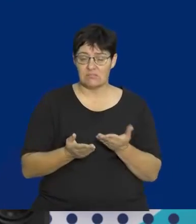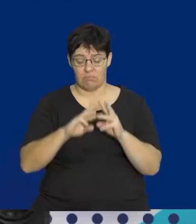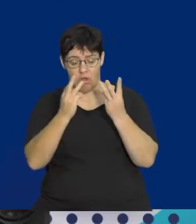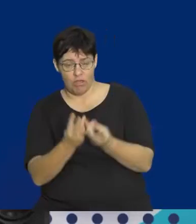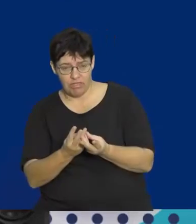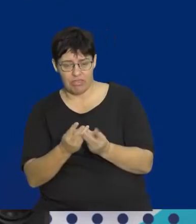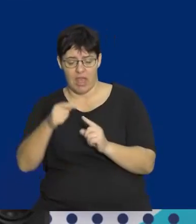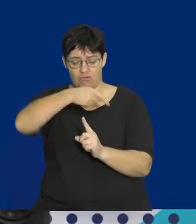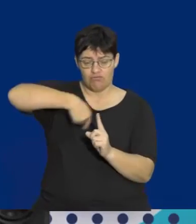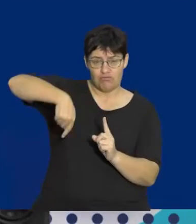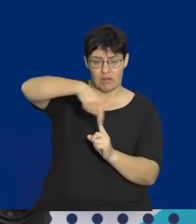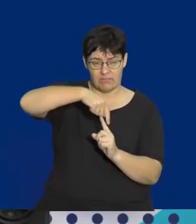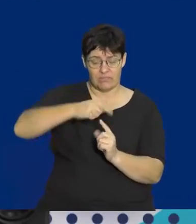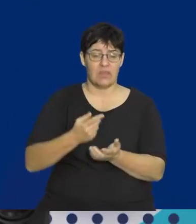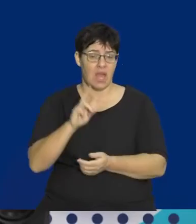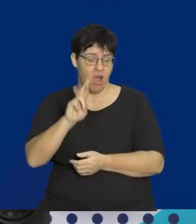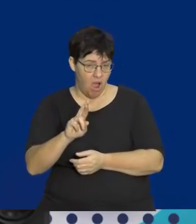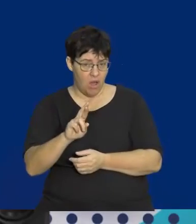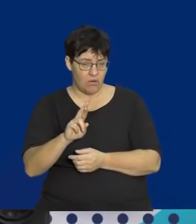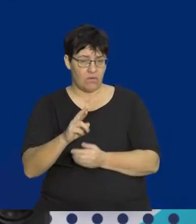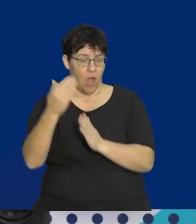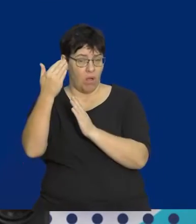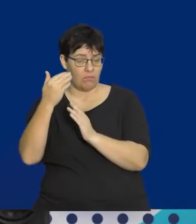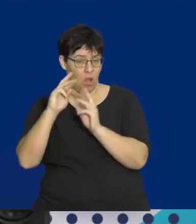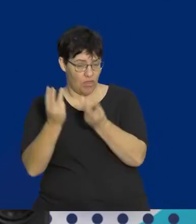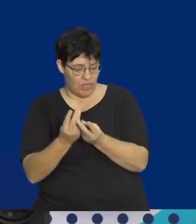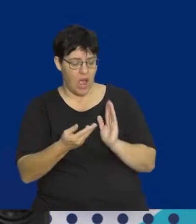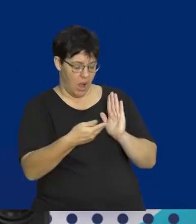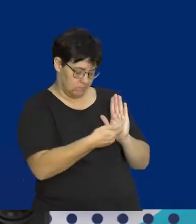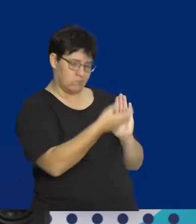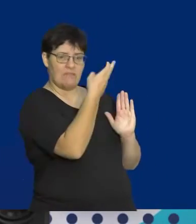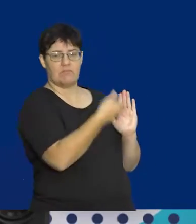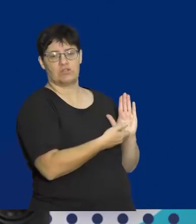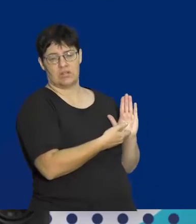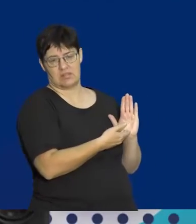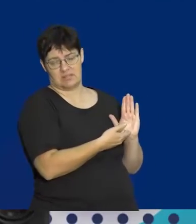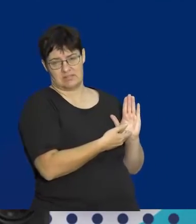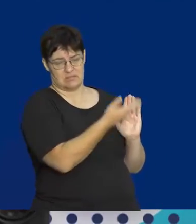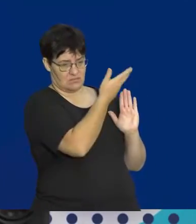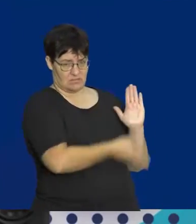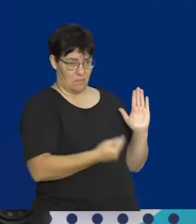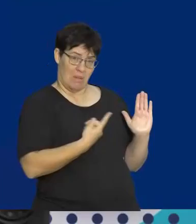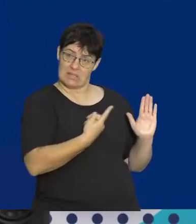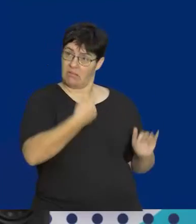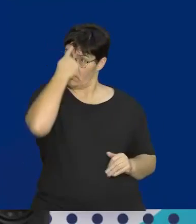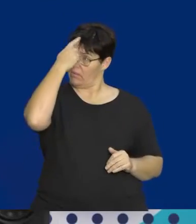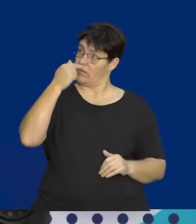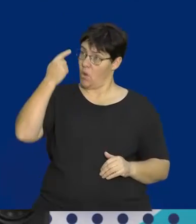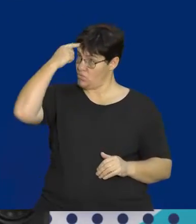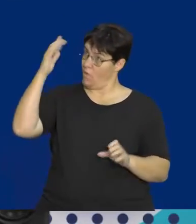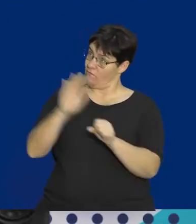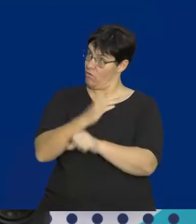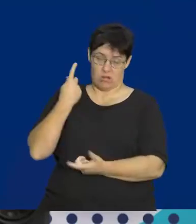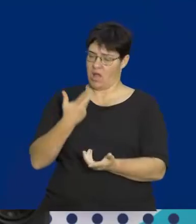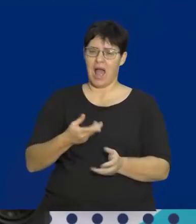radius of the Earth, they're on your information sheet. I don't know what they are off the top of my head.